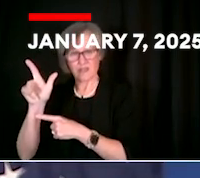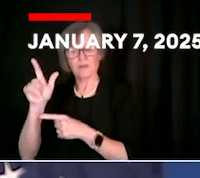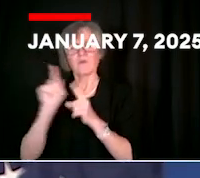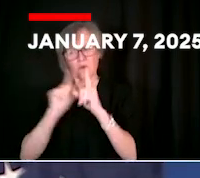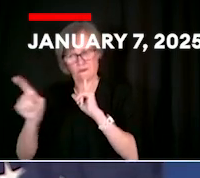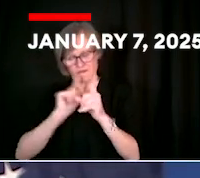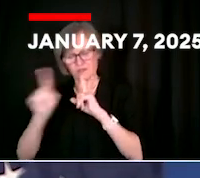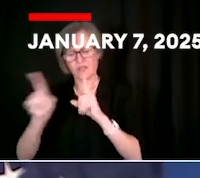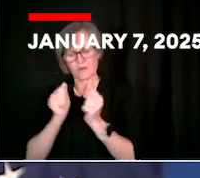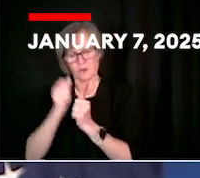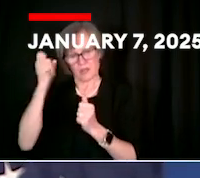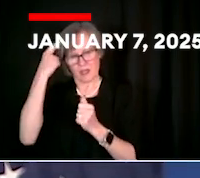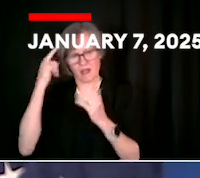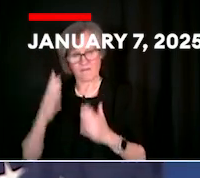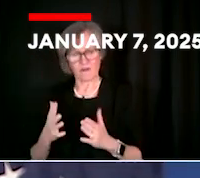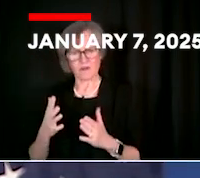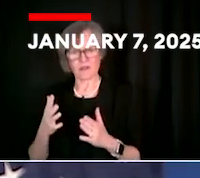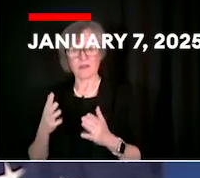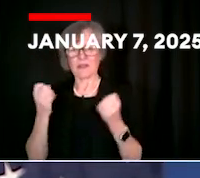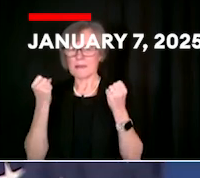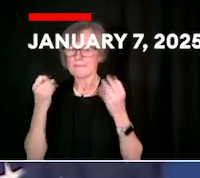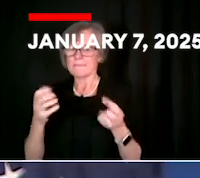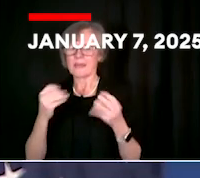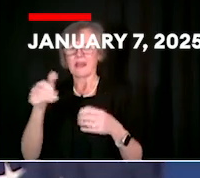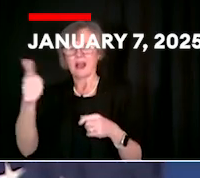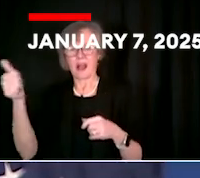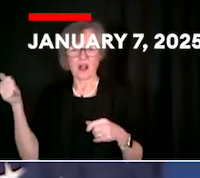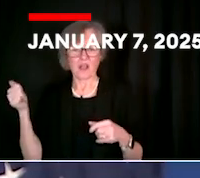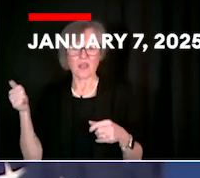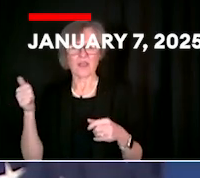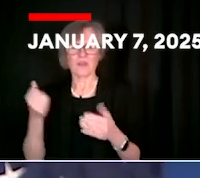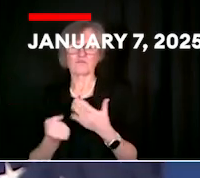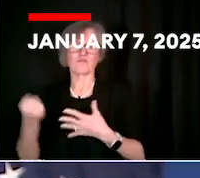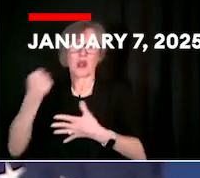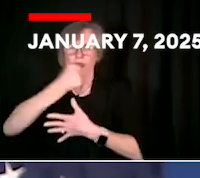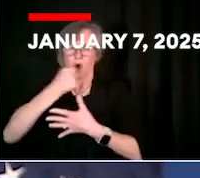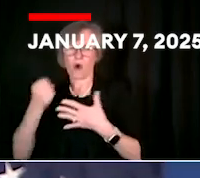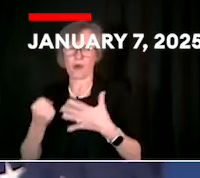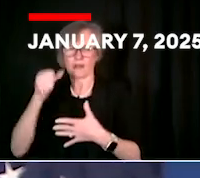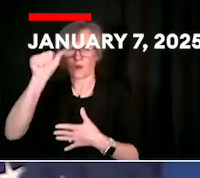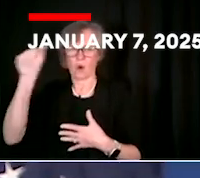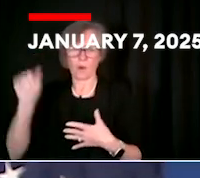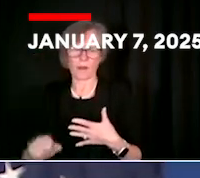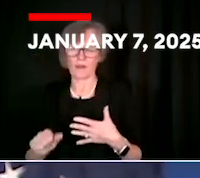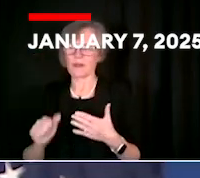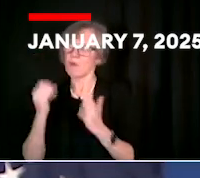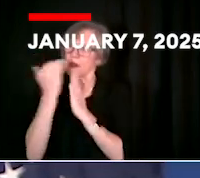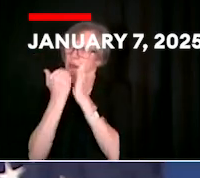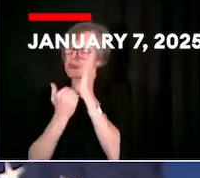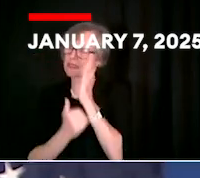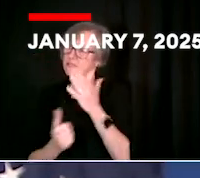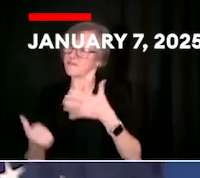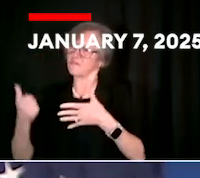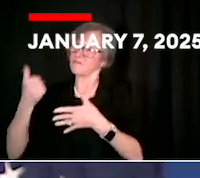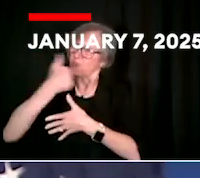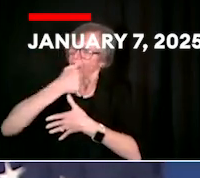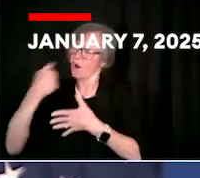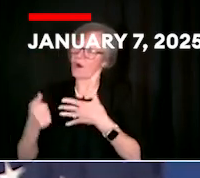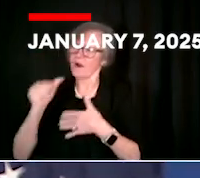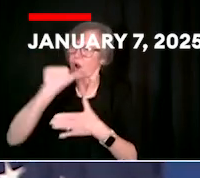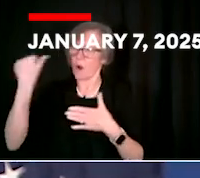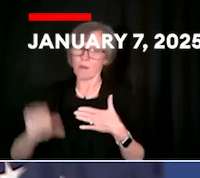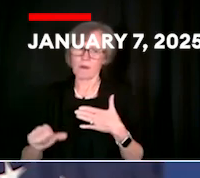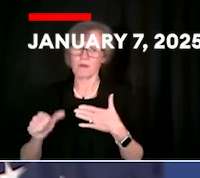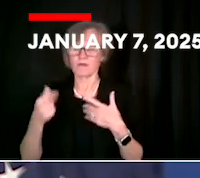conversation. And there were so many other priorities in Albany. You go up with a list of priorities up in Albany, and you try to get as